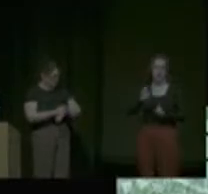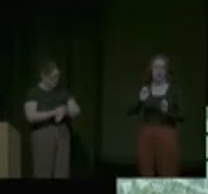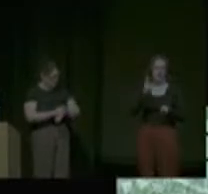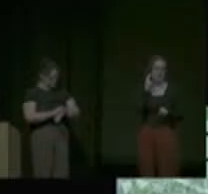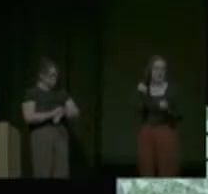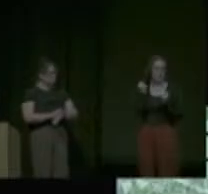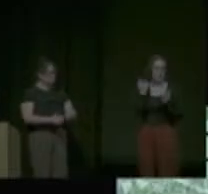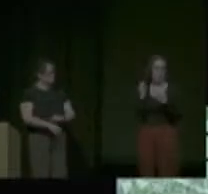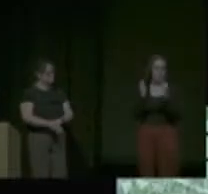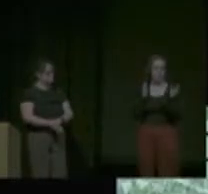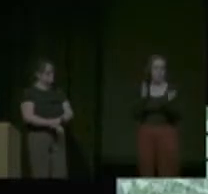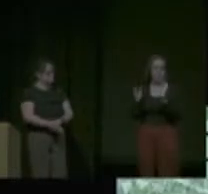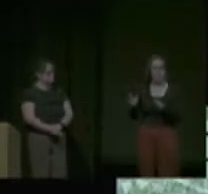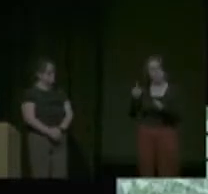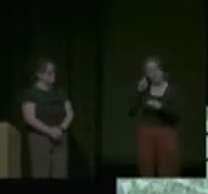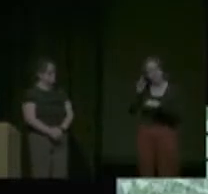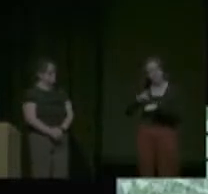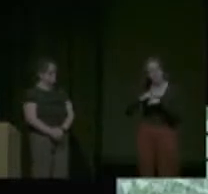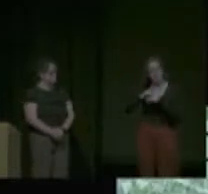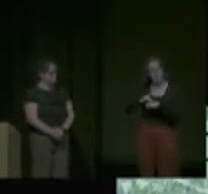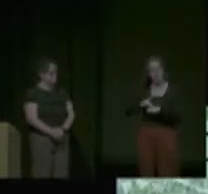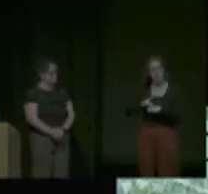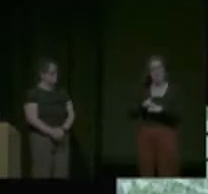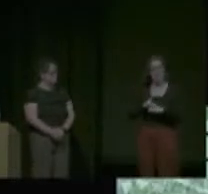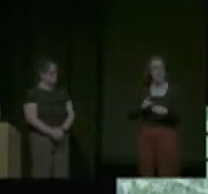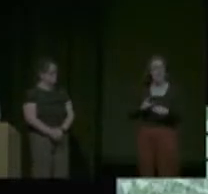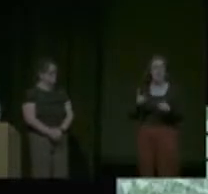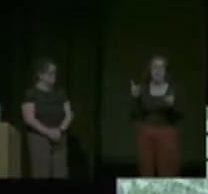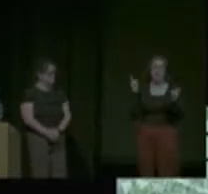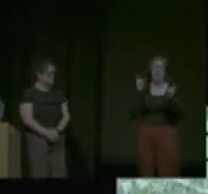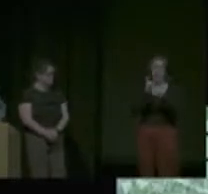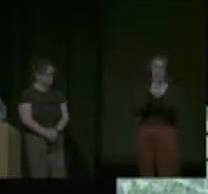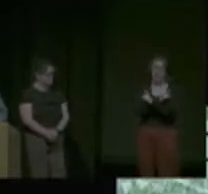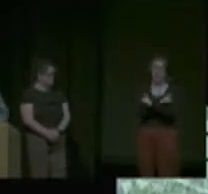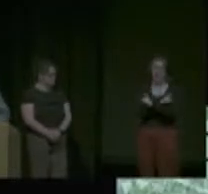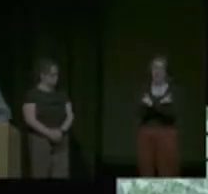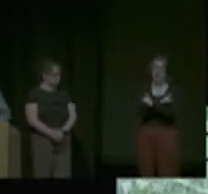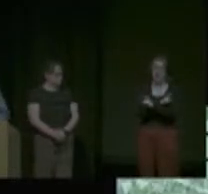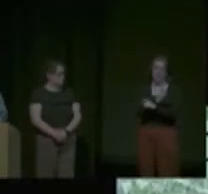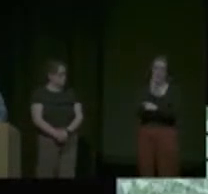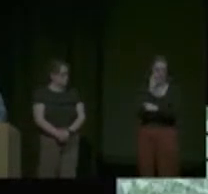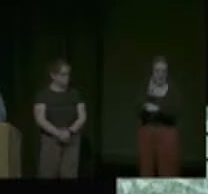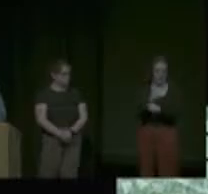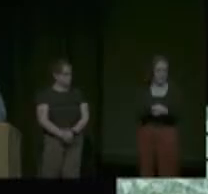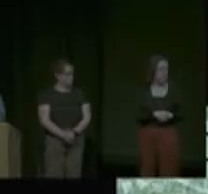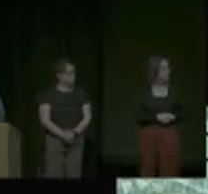it, and it's pretty complex as you're working your way downstream to upstream.